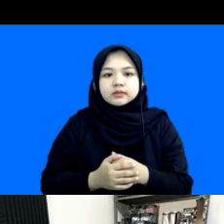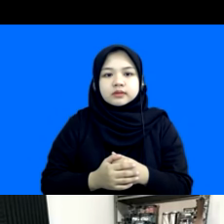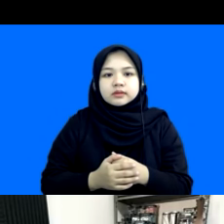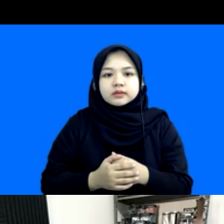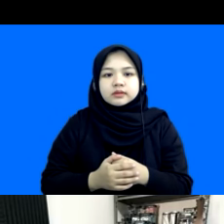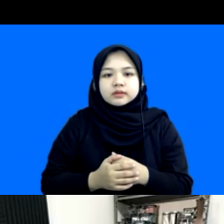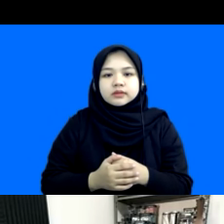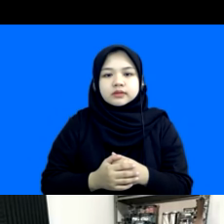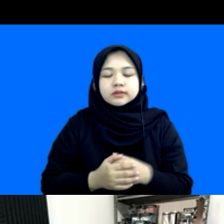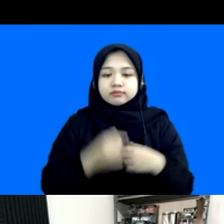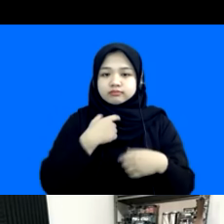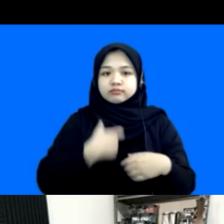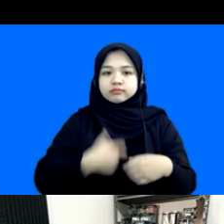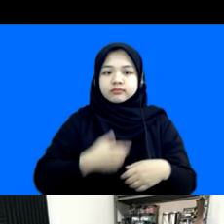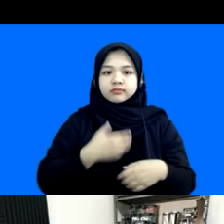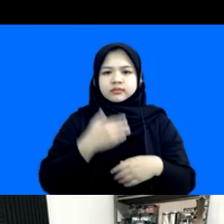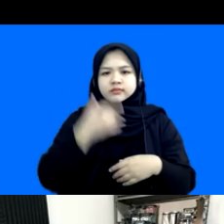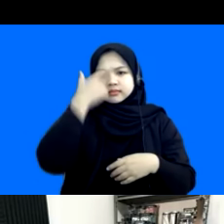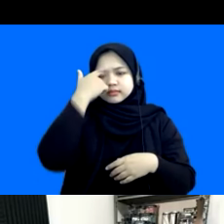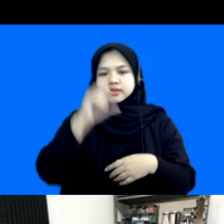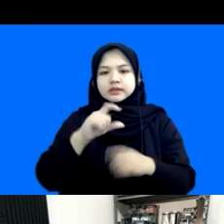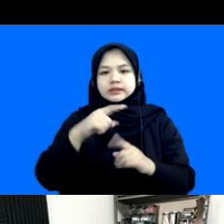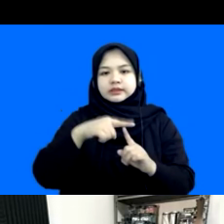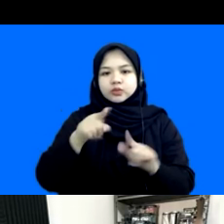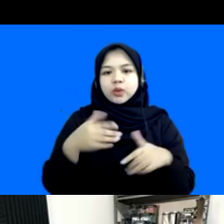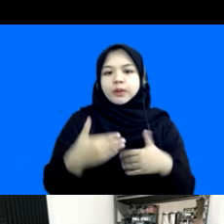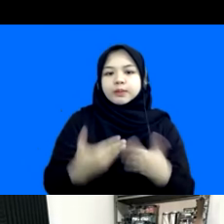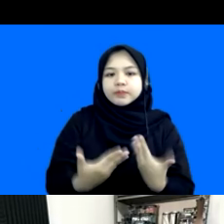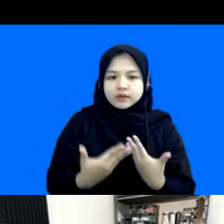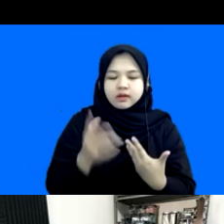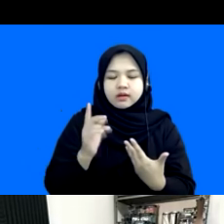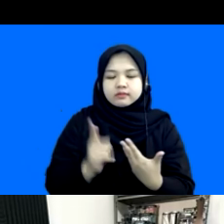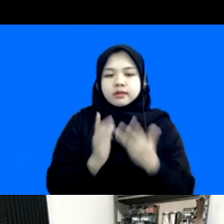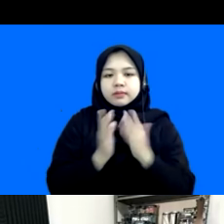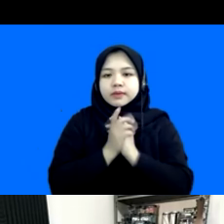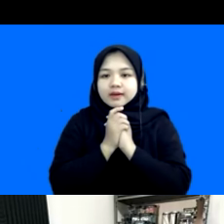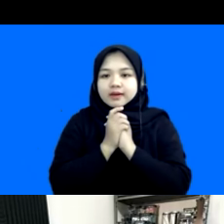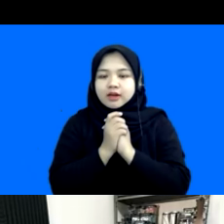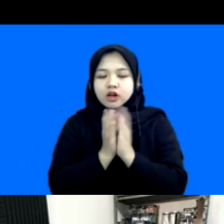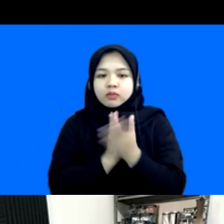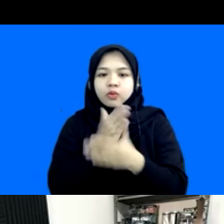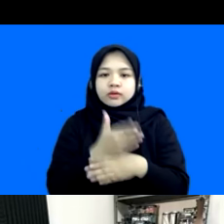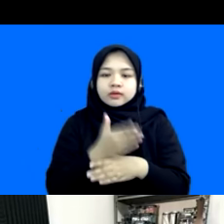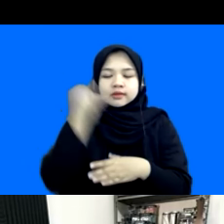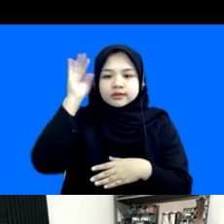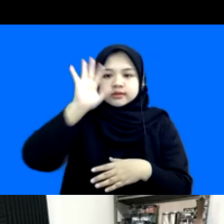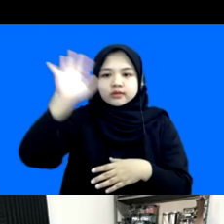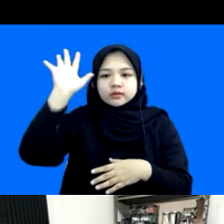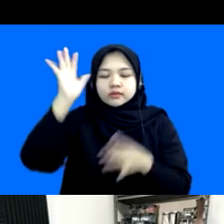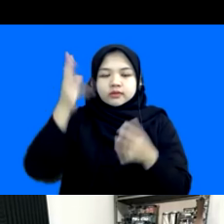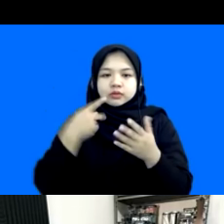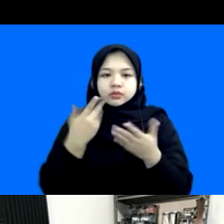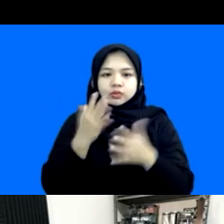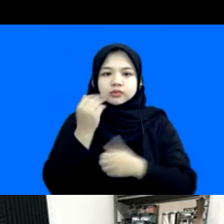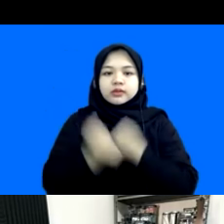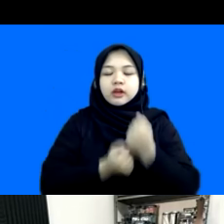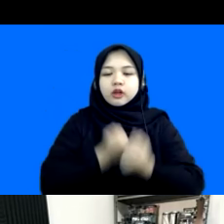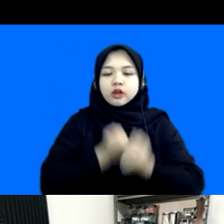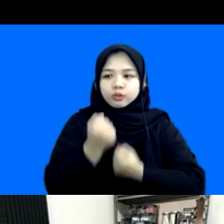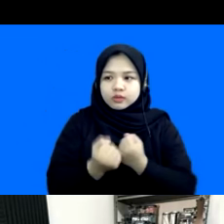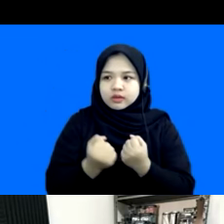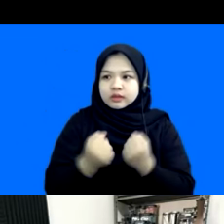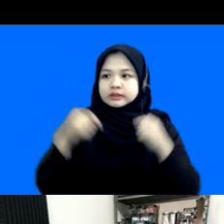and some introductions to some of the projects and initiatives that we've done or are currently doing related to smart city